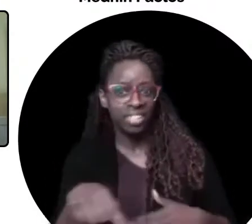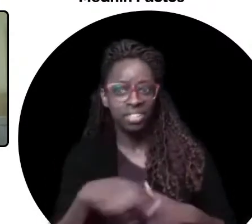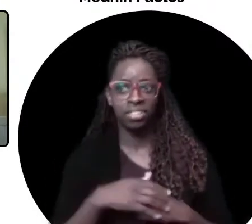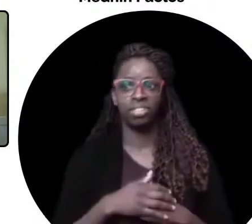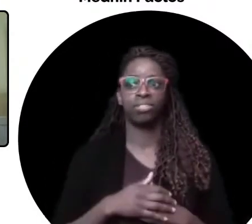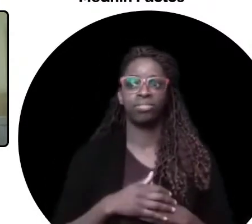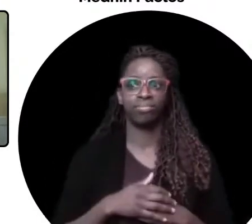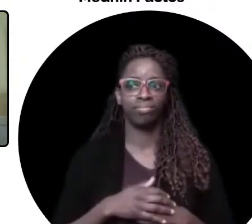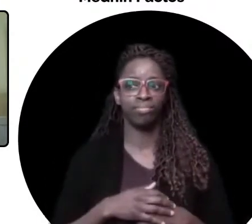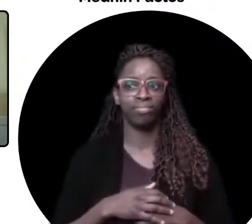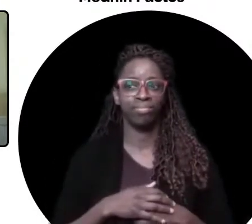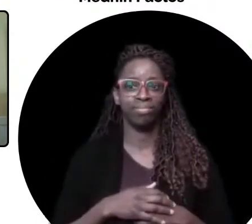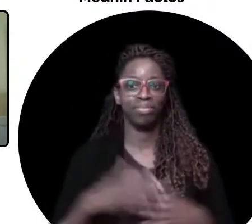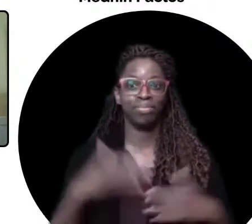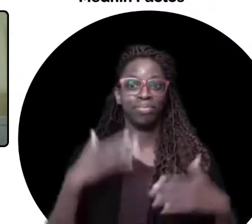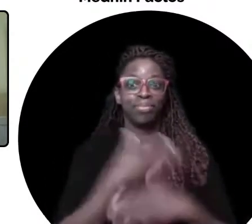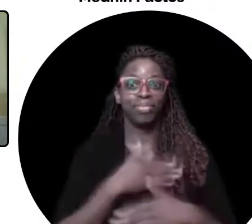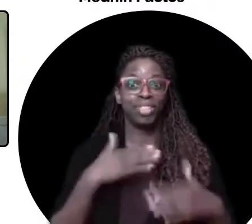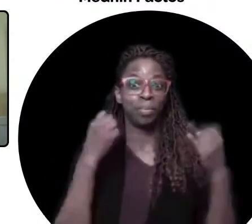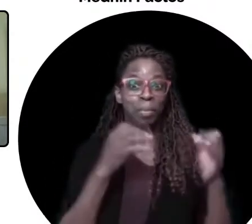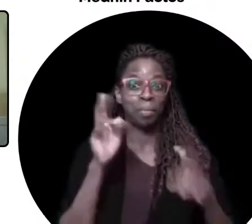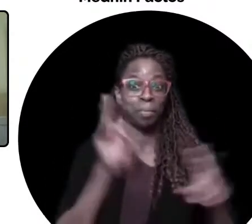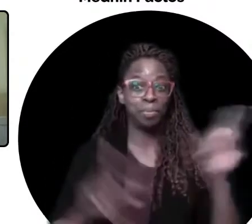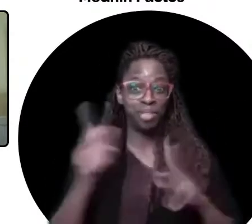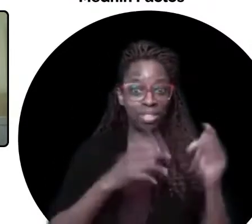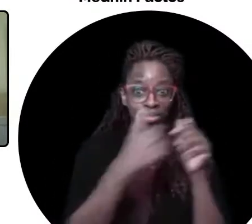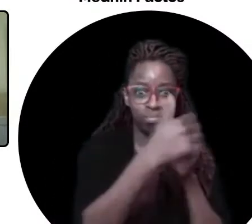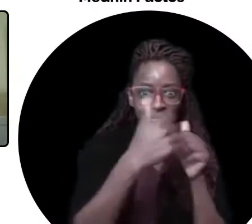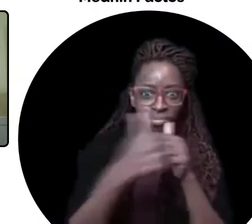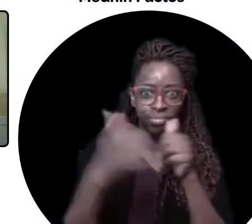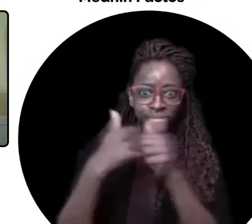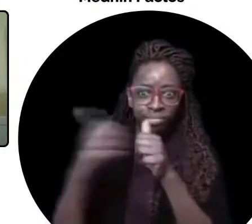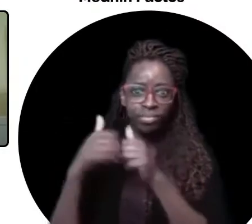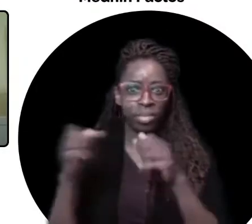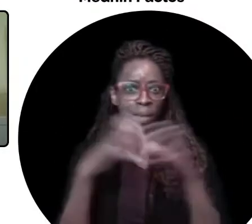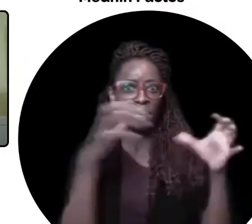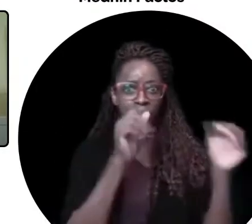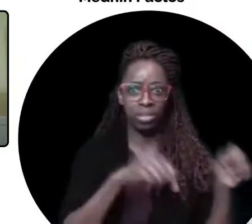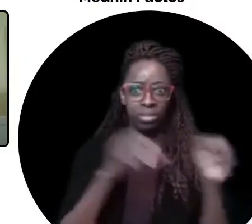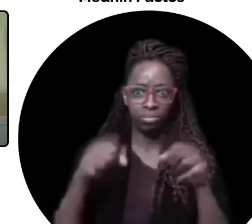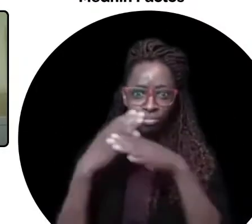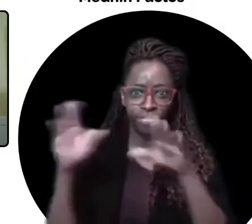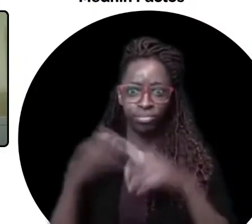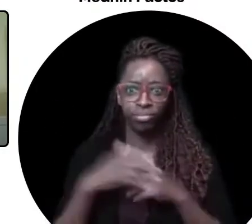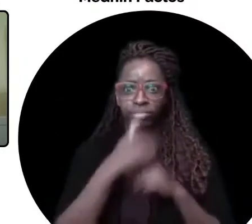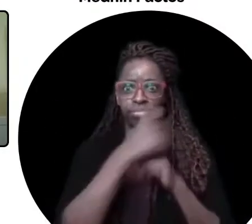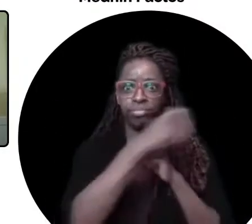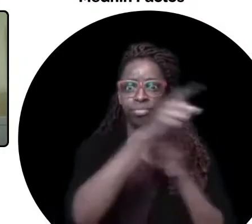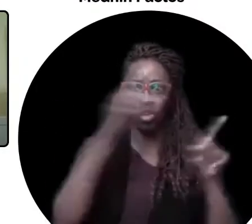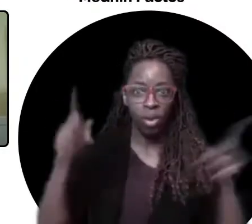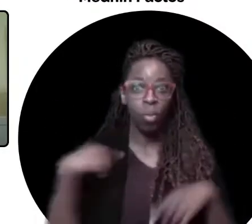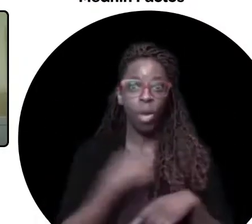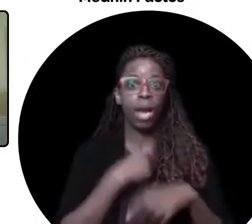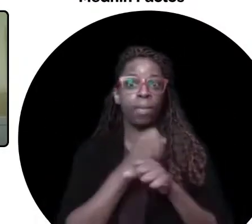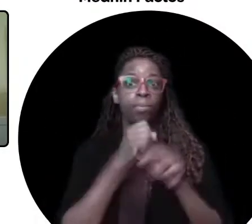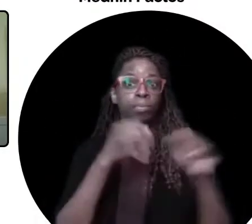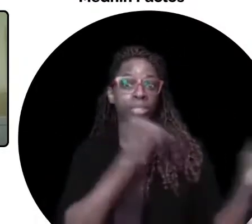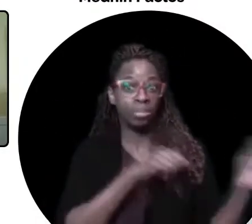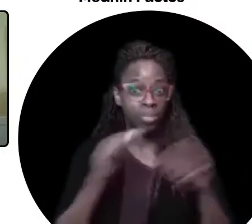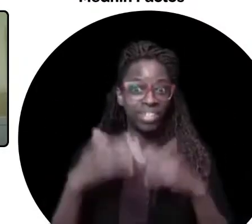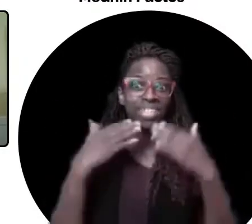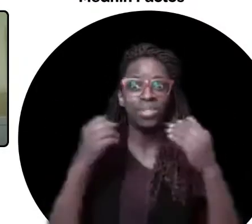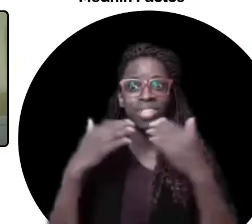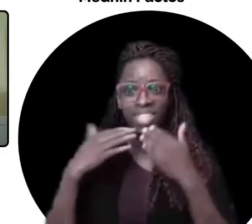this as possible, and that you all are making it possible. So thank you. So Medin, you are a storyteller.